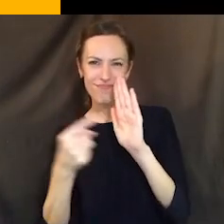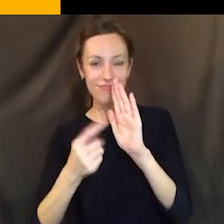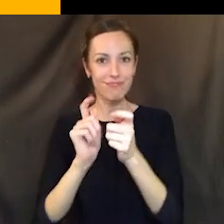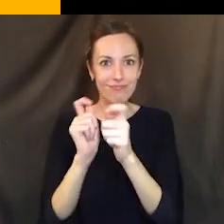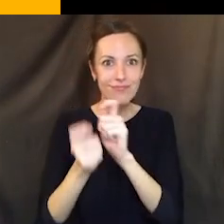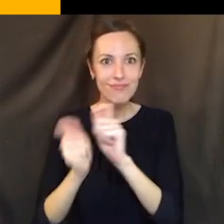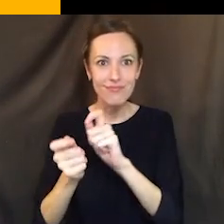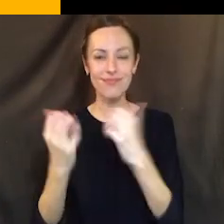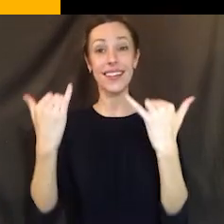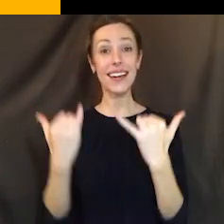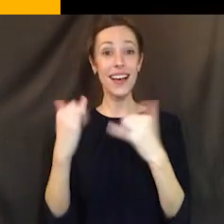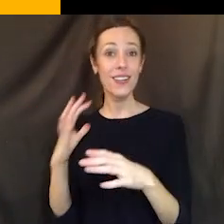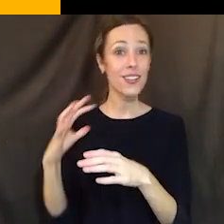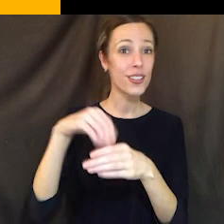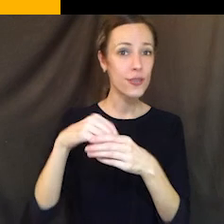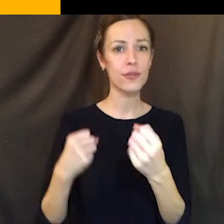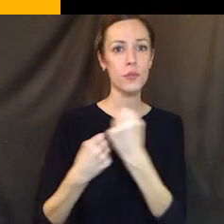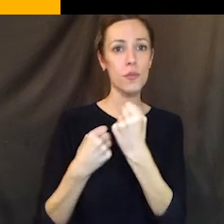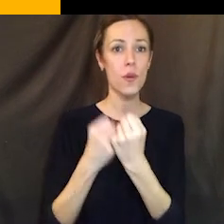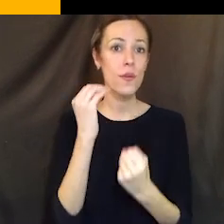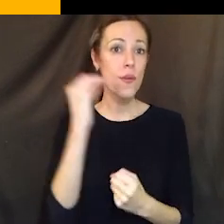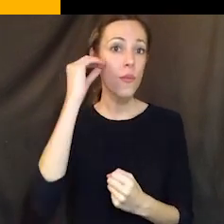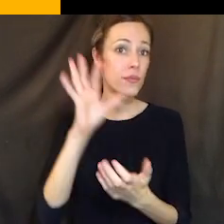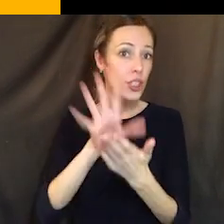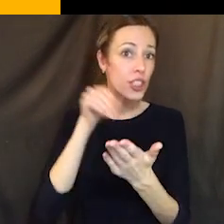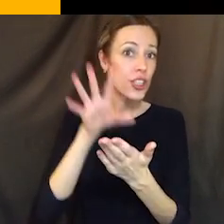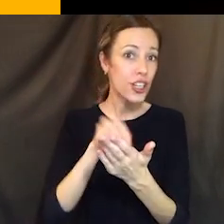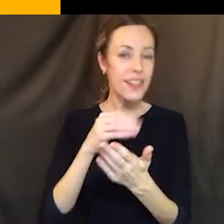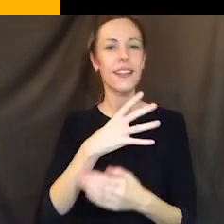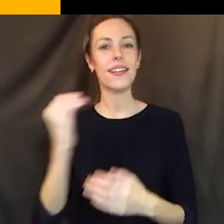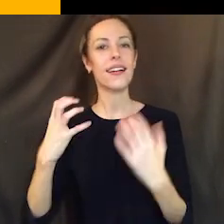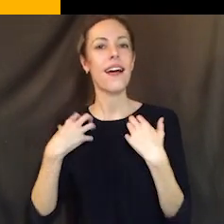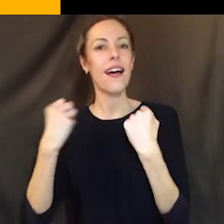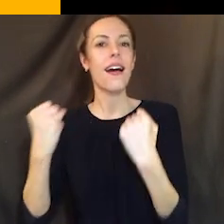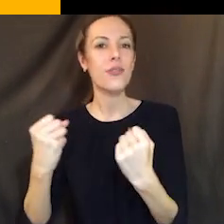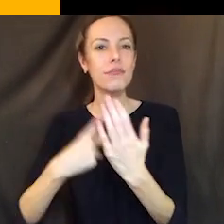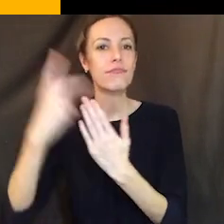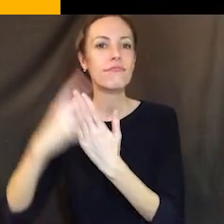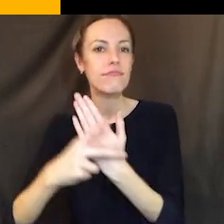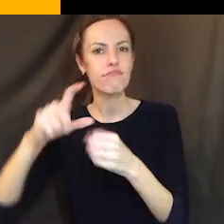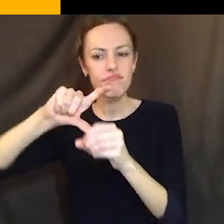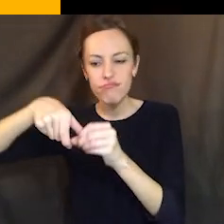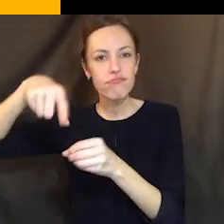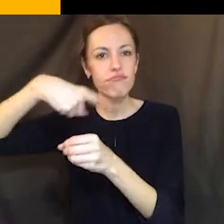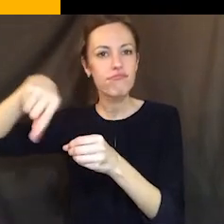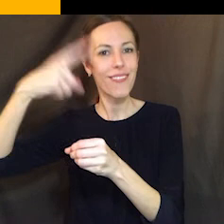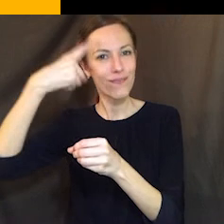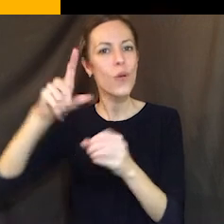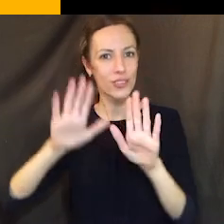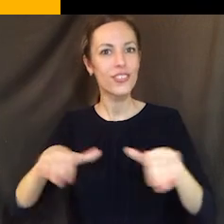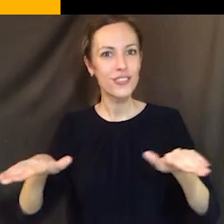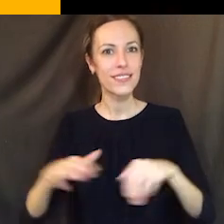health initiatives for children in their neighborhoods. For example, teachers have developed learning materials which were distributed to parents through the